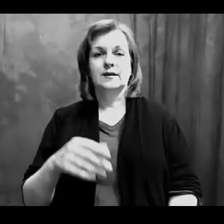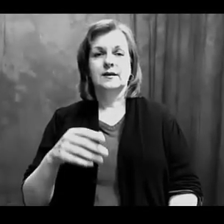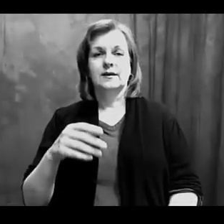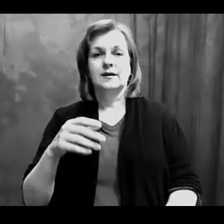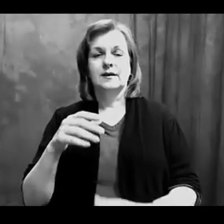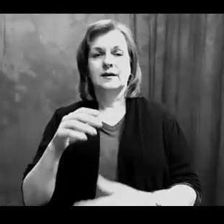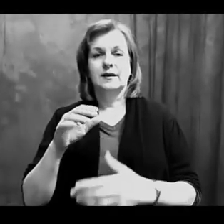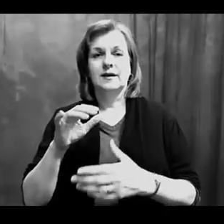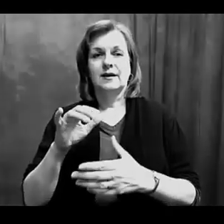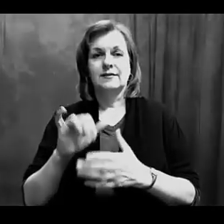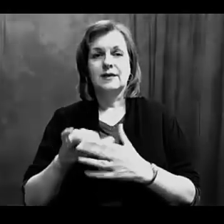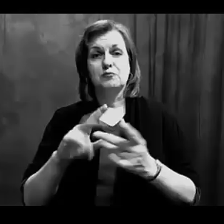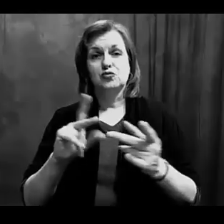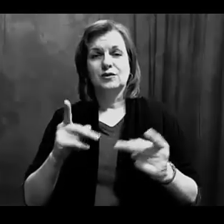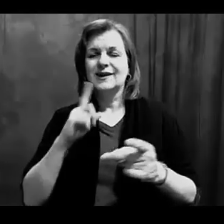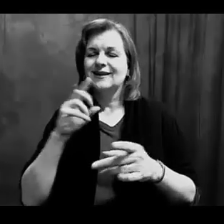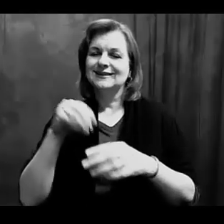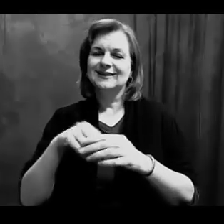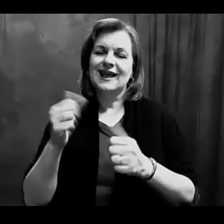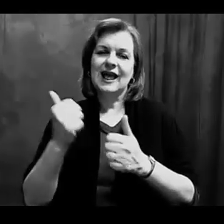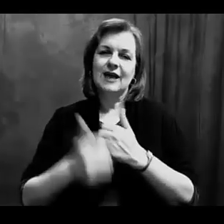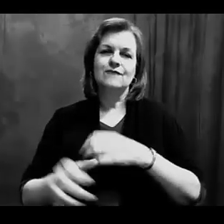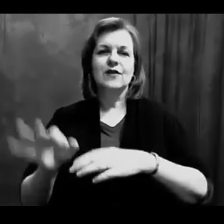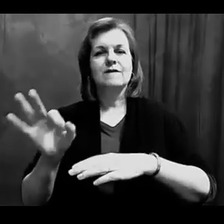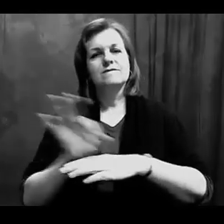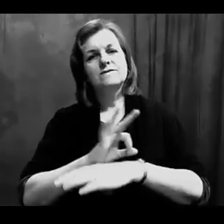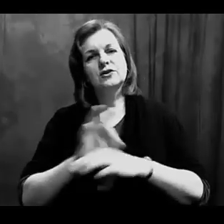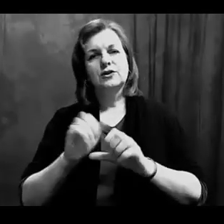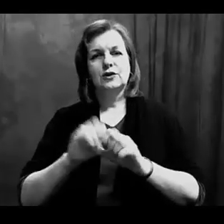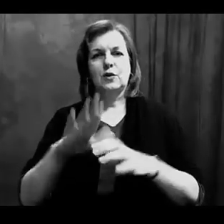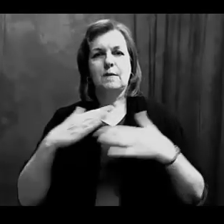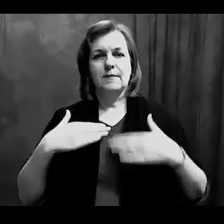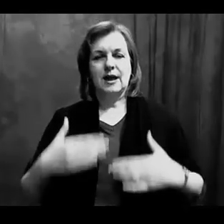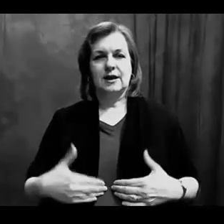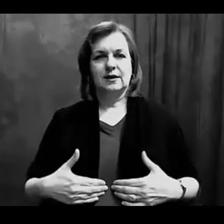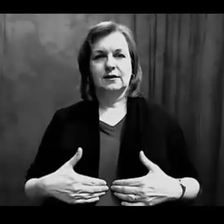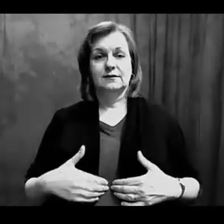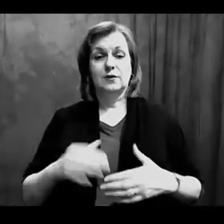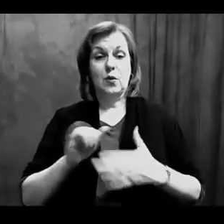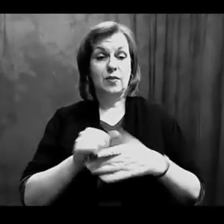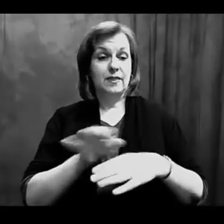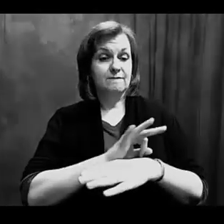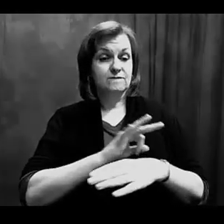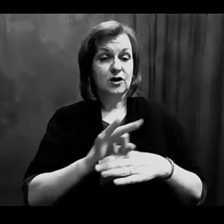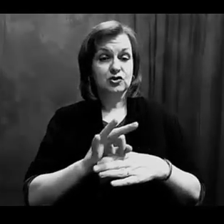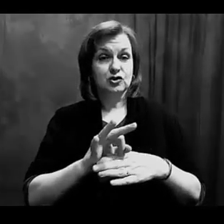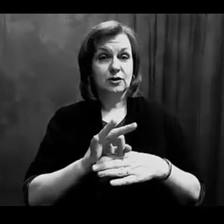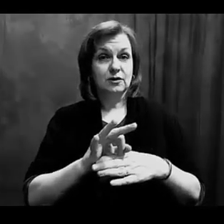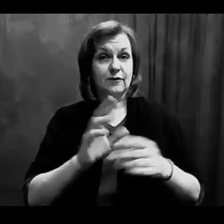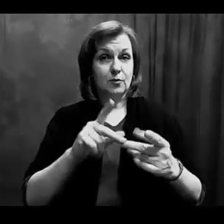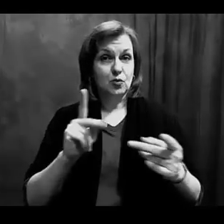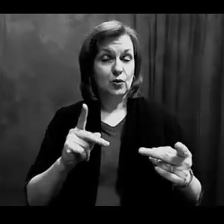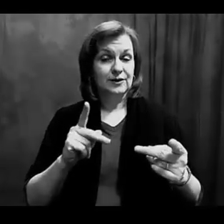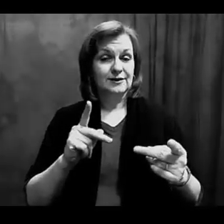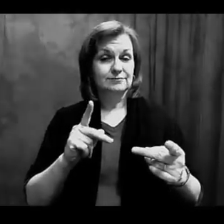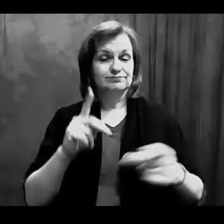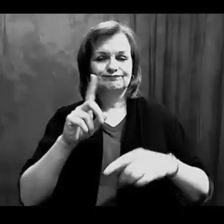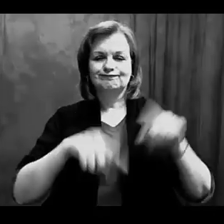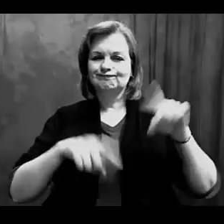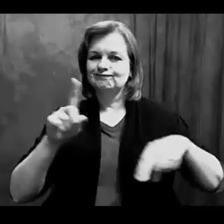And they're going to be involved in about every function in your body. So function is going to be highly